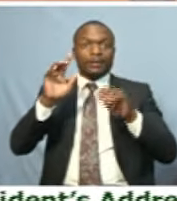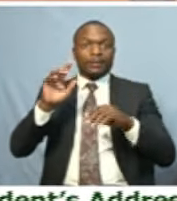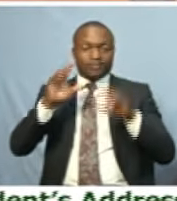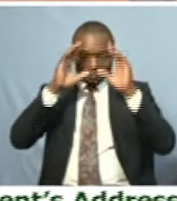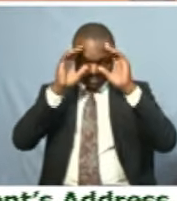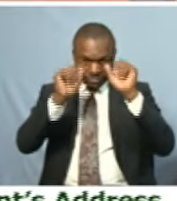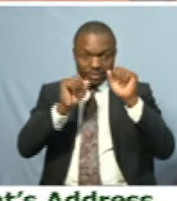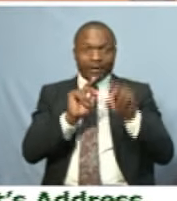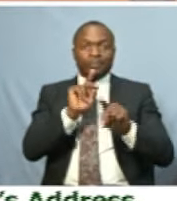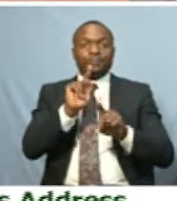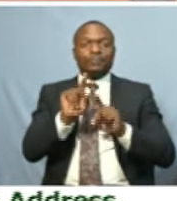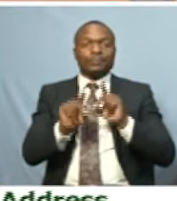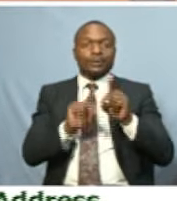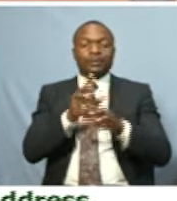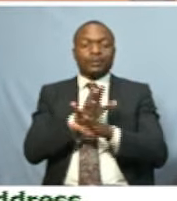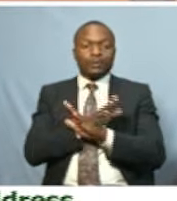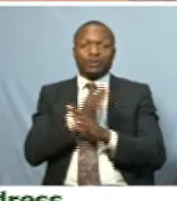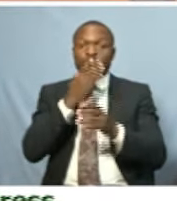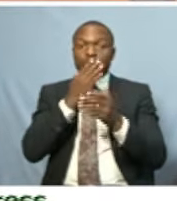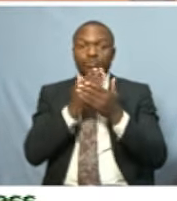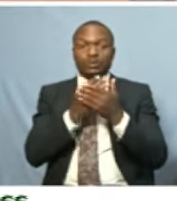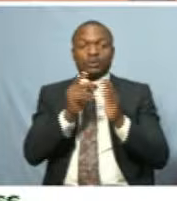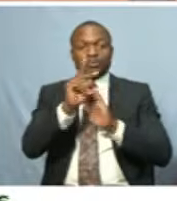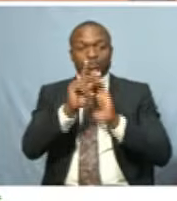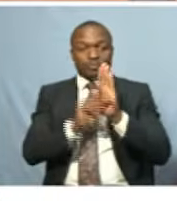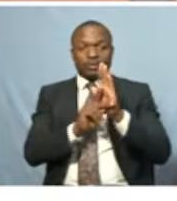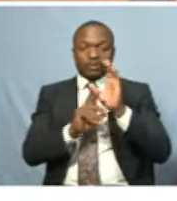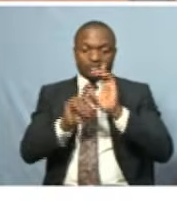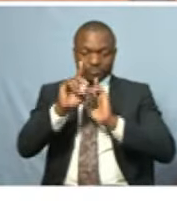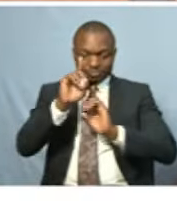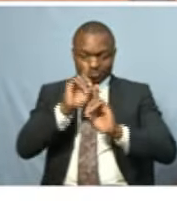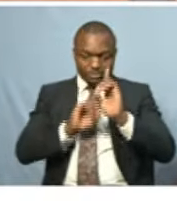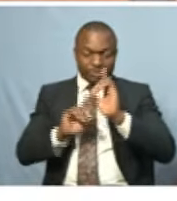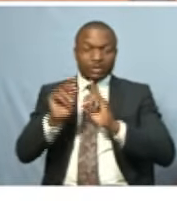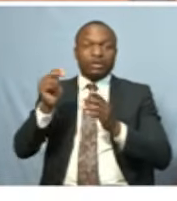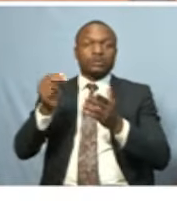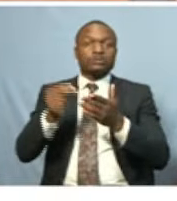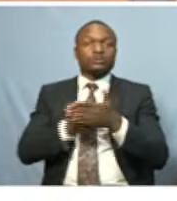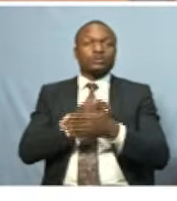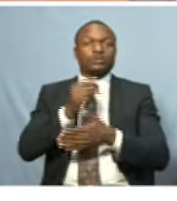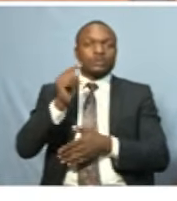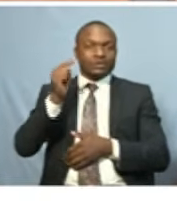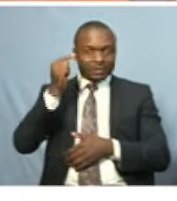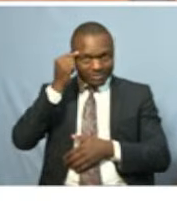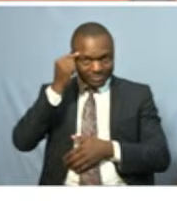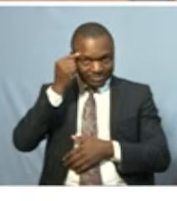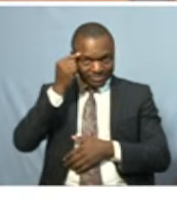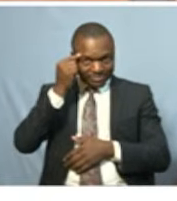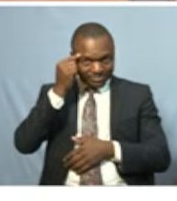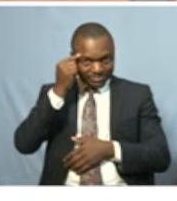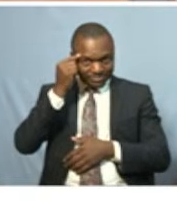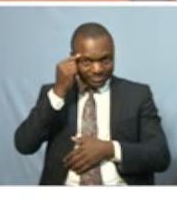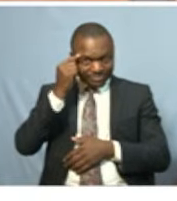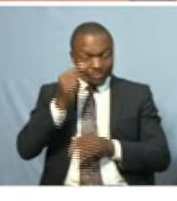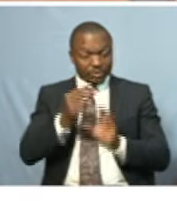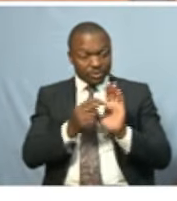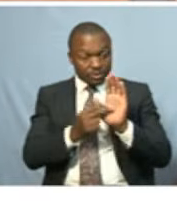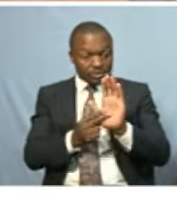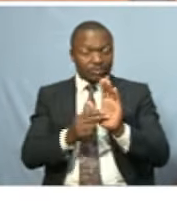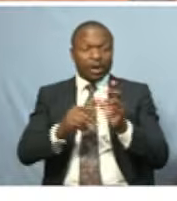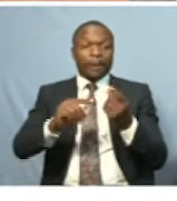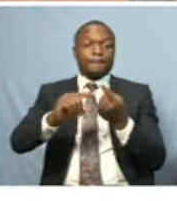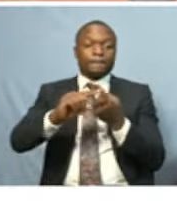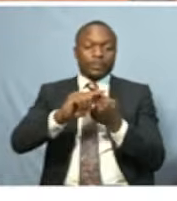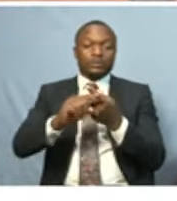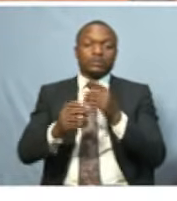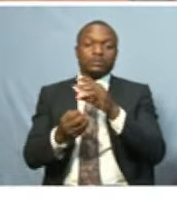Zambia on the good policies implemented by the new Dawn administration that have resulted in the positive